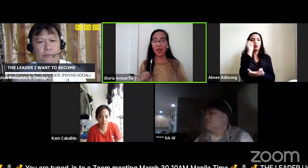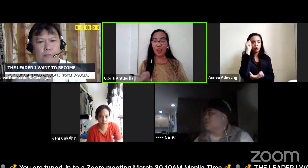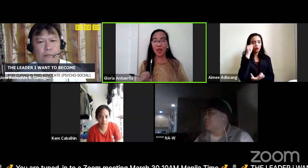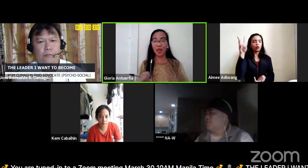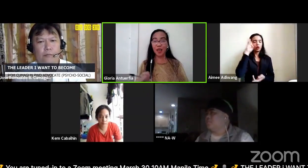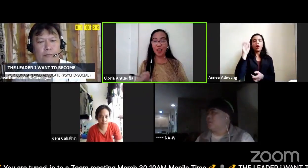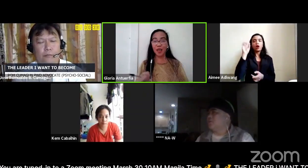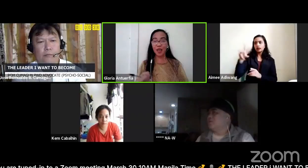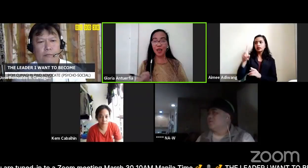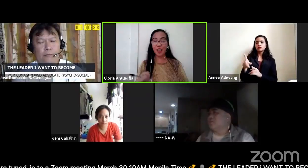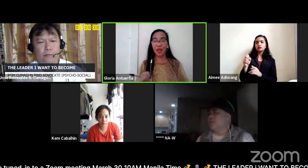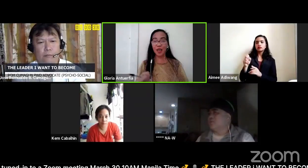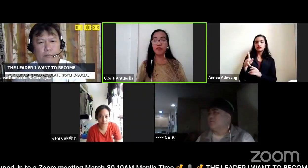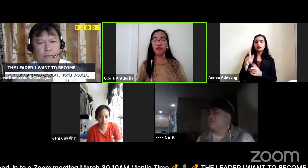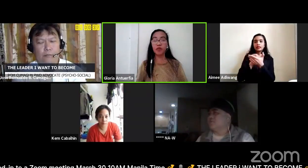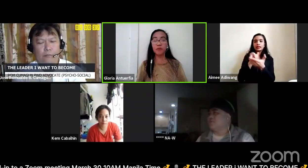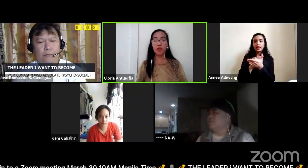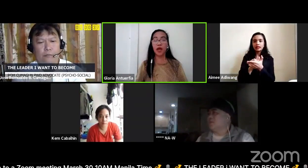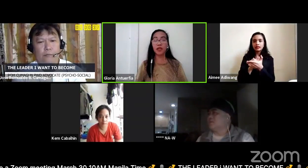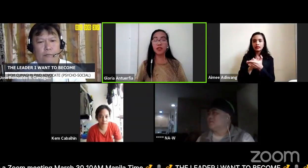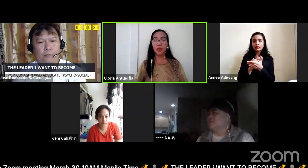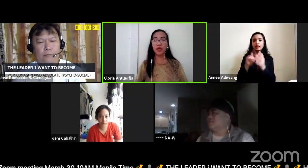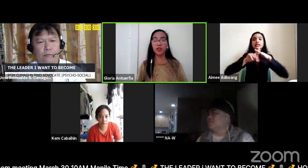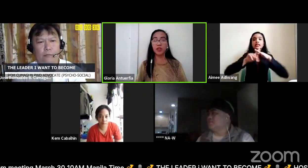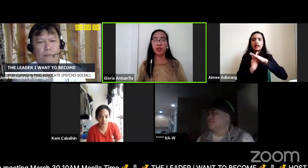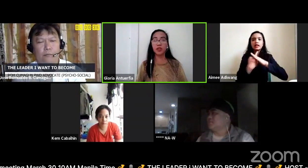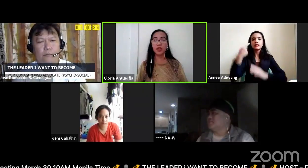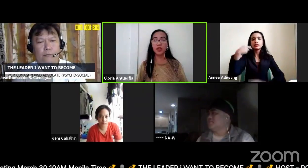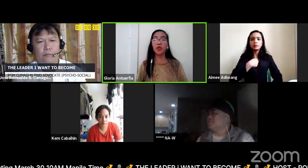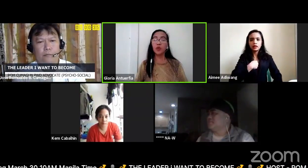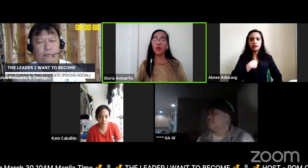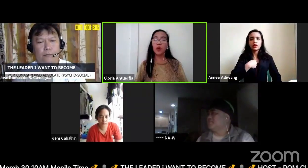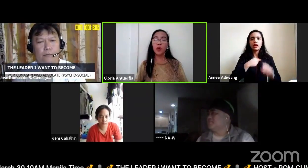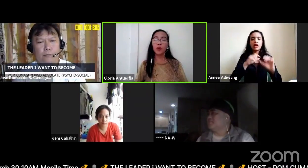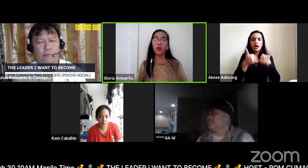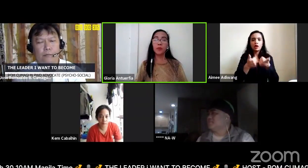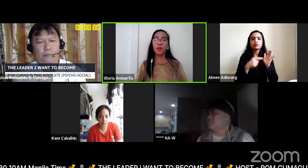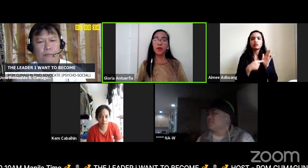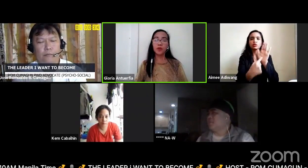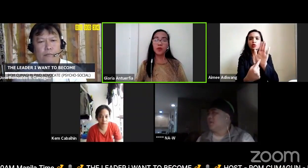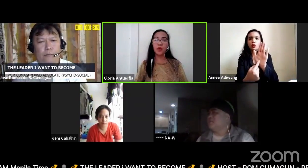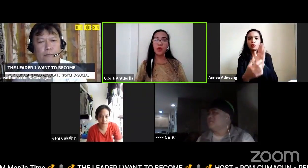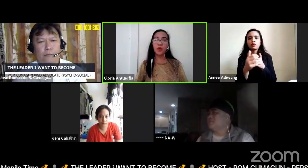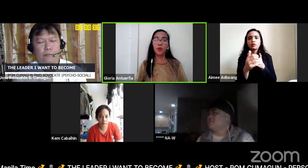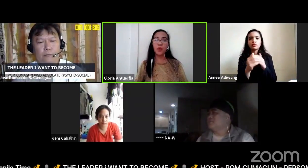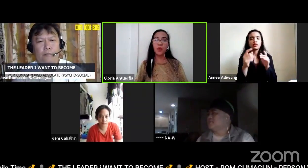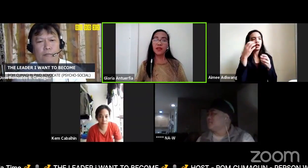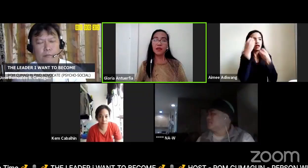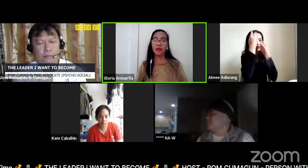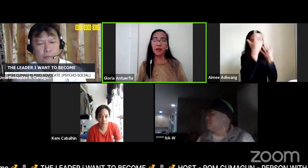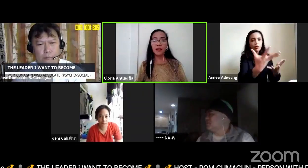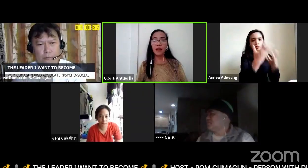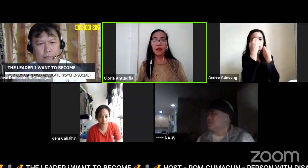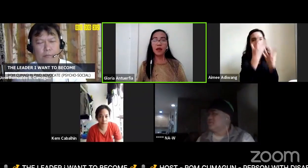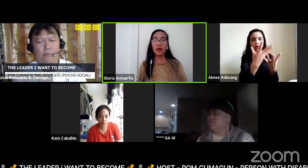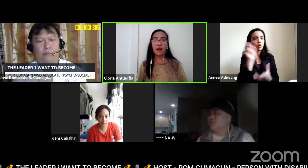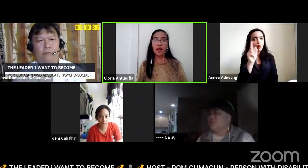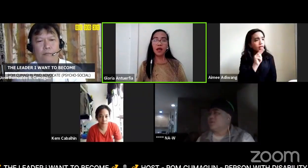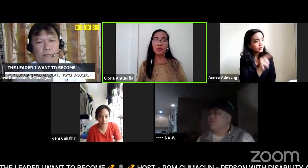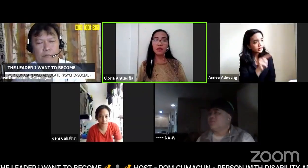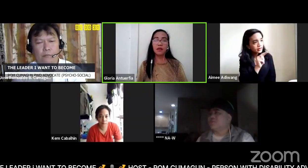am that will be the starting point for me to ask questions, to know them, to know what they